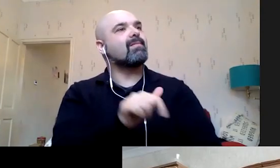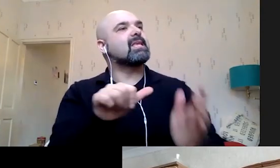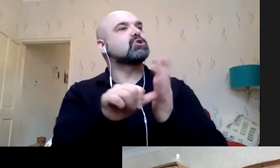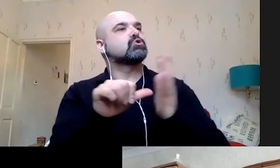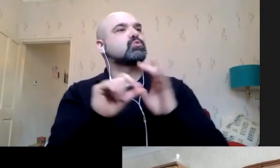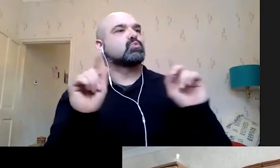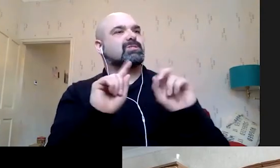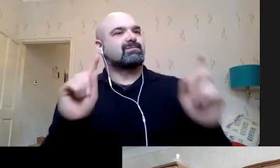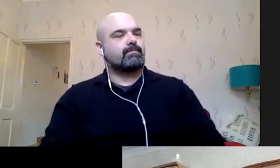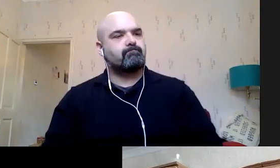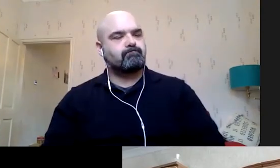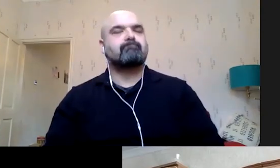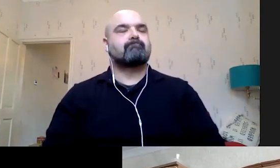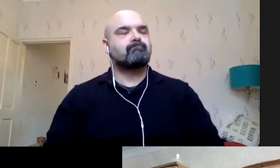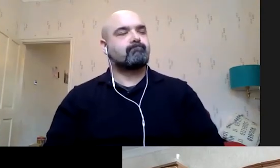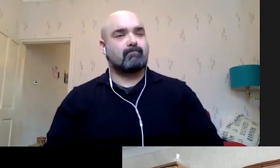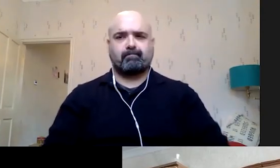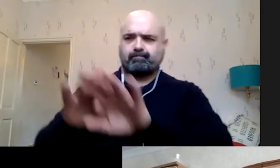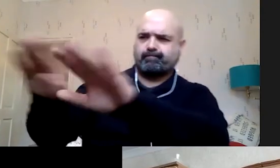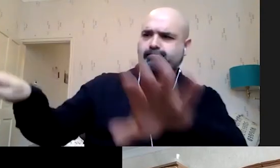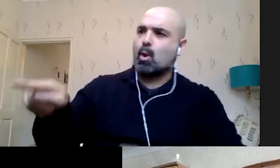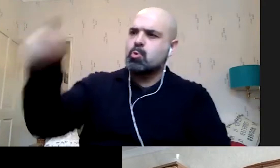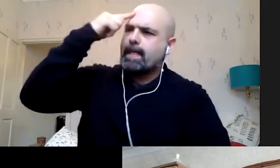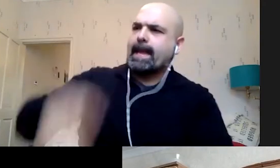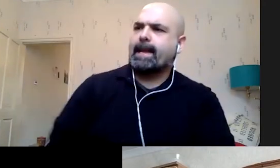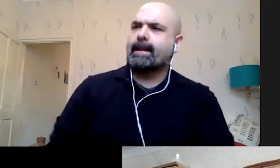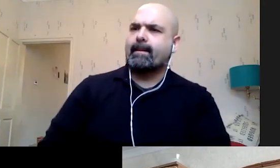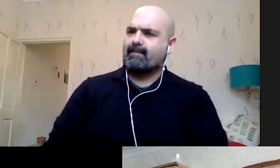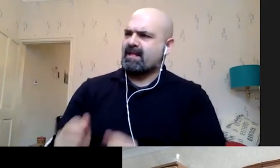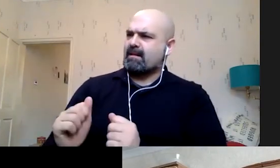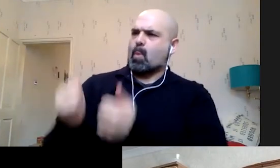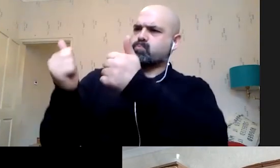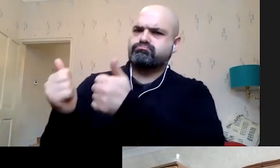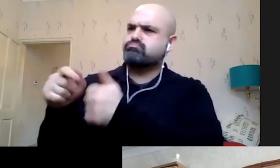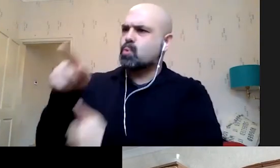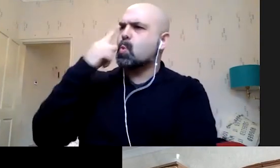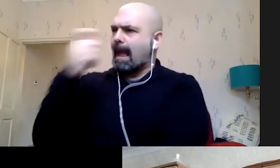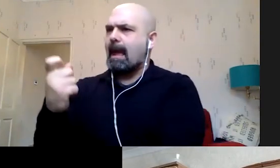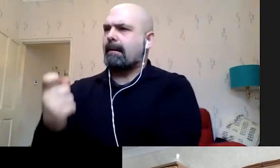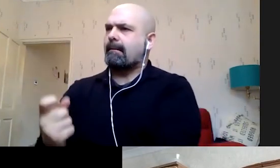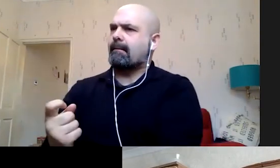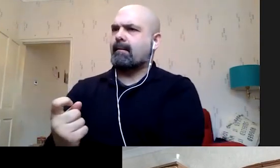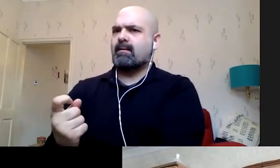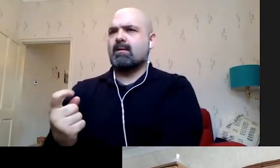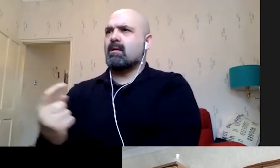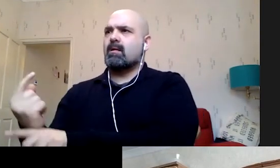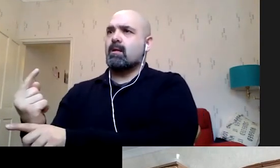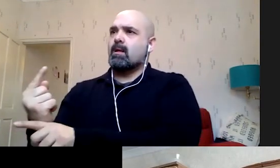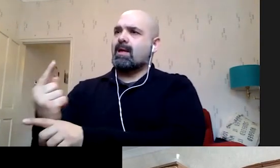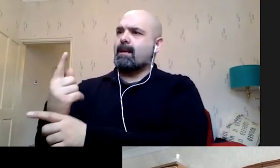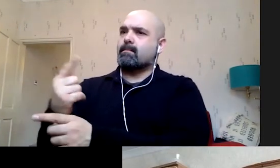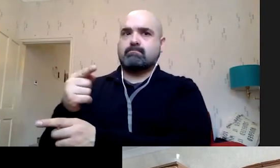well, you know, how is it that you think it's okay for you to be